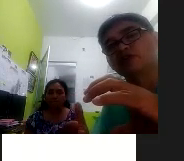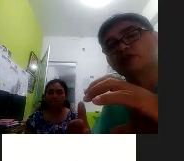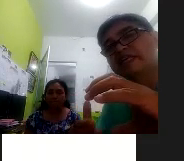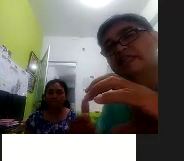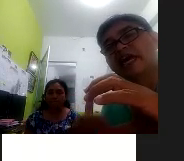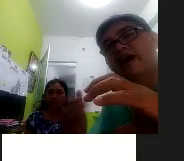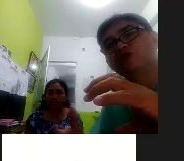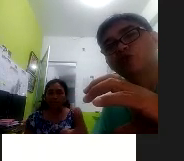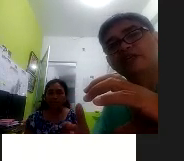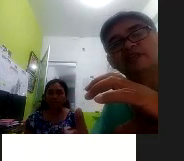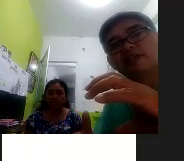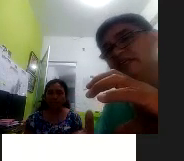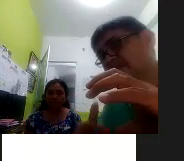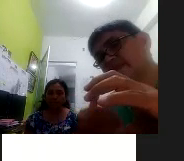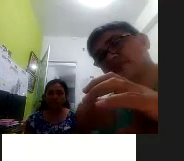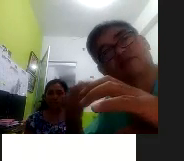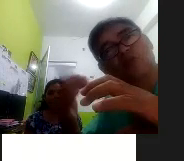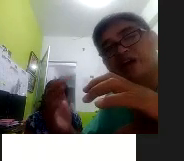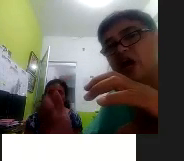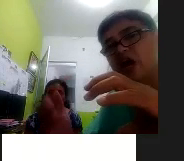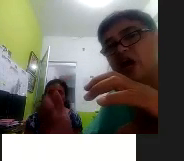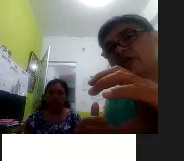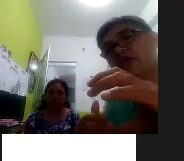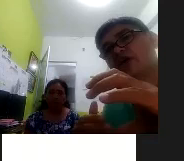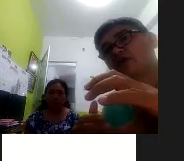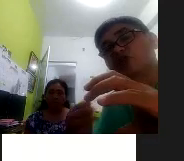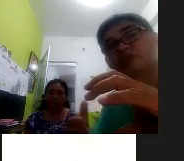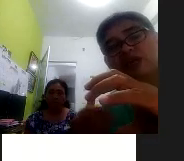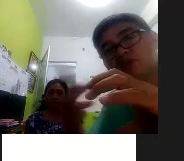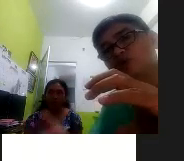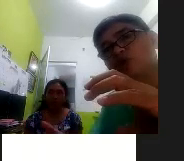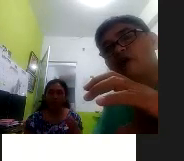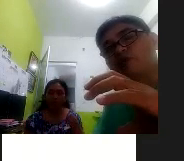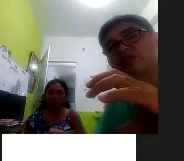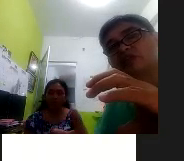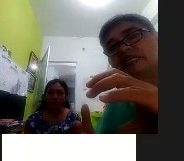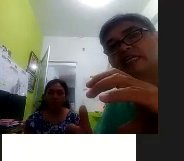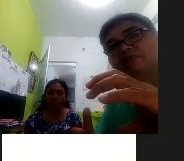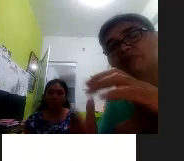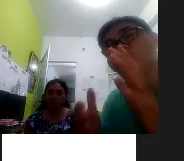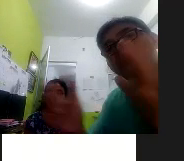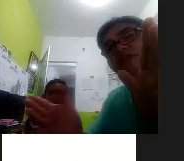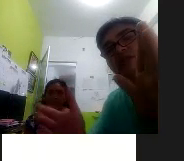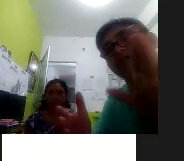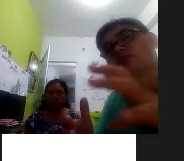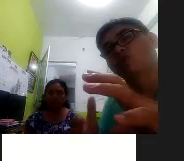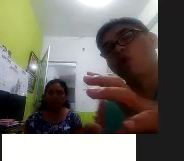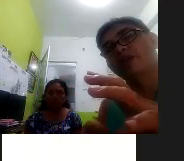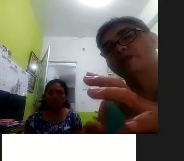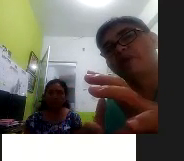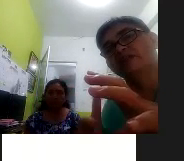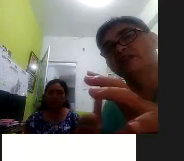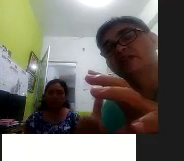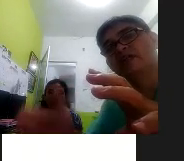often. So they have to wait at least 1 hour or sometimes 2 hours between